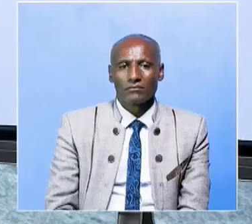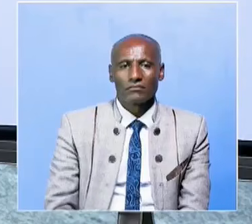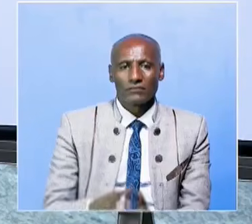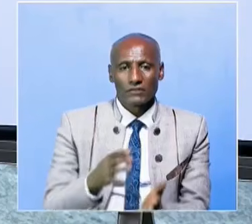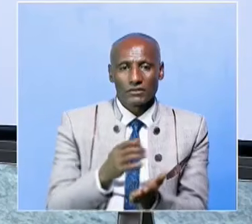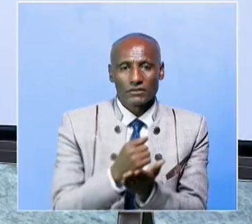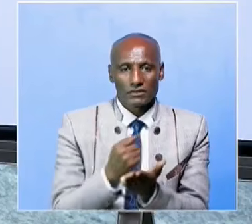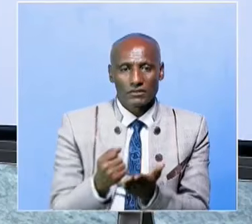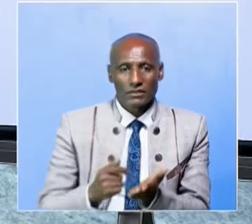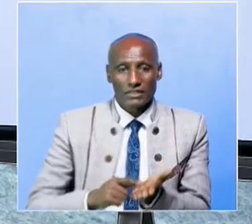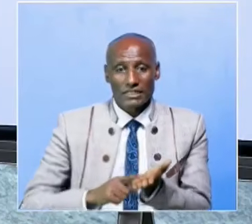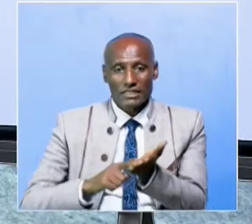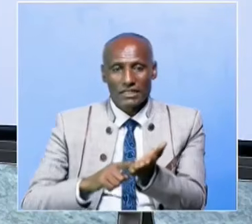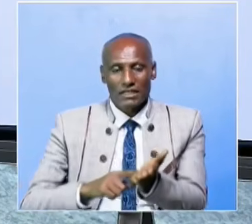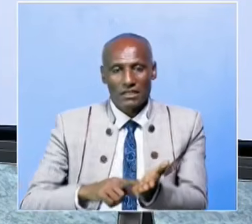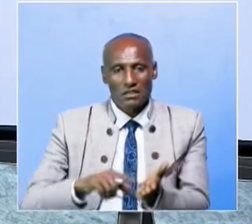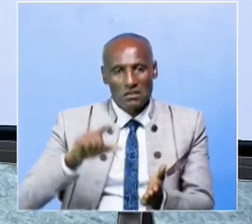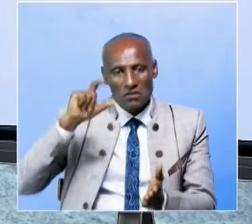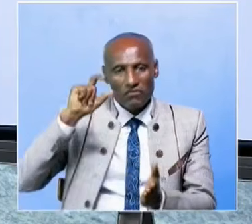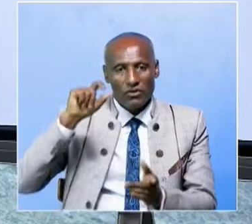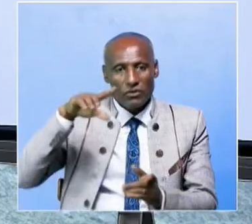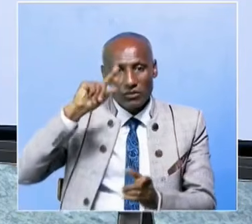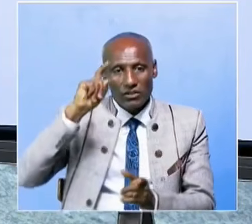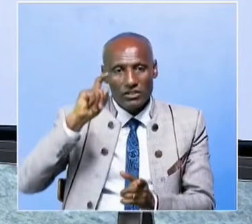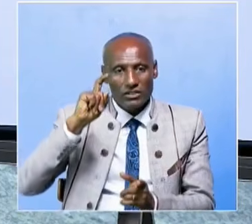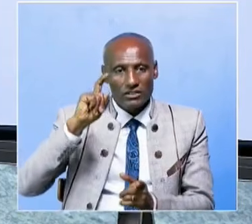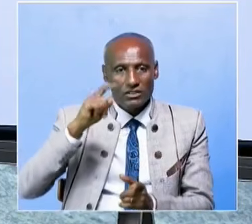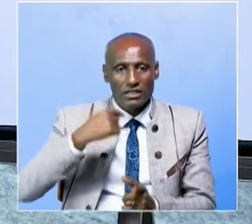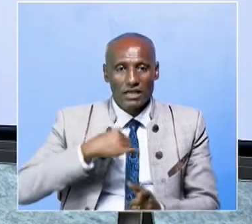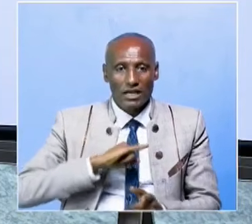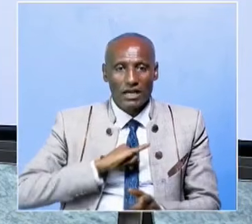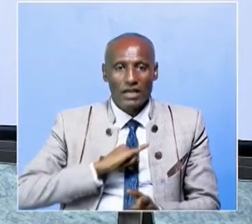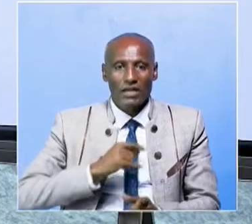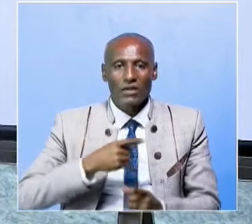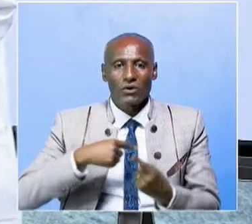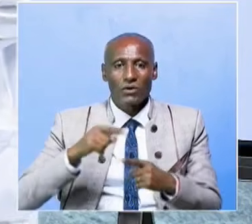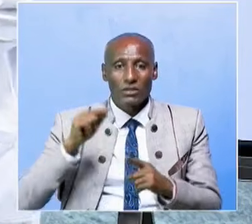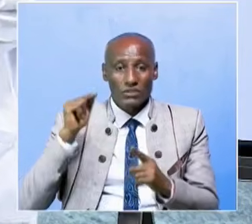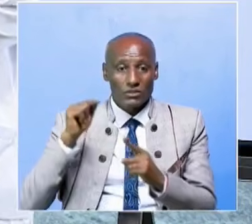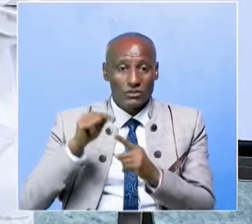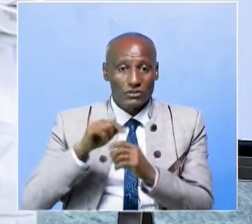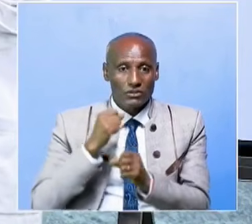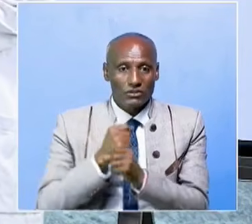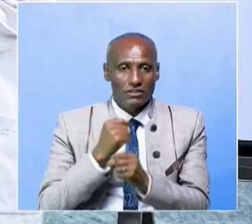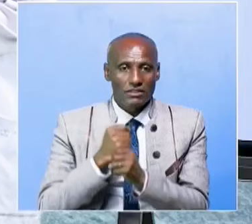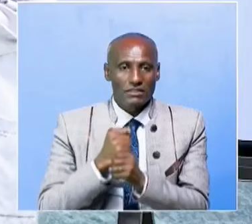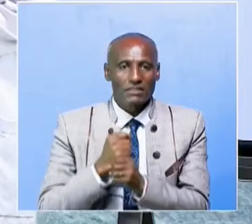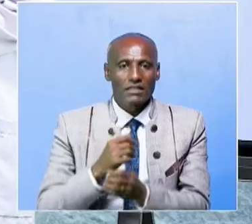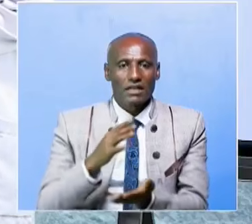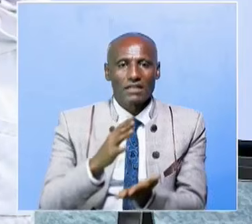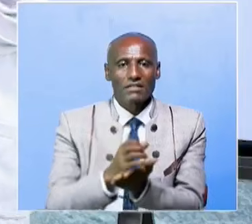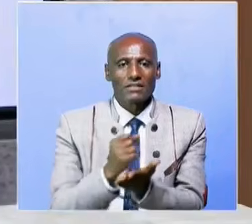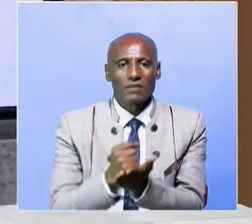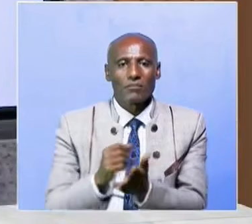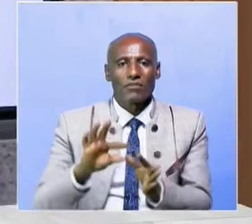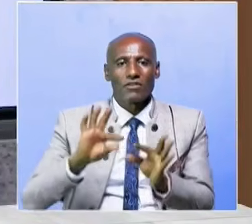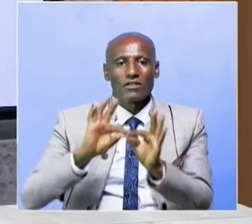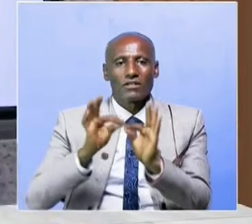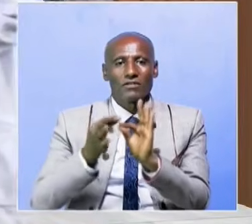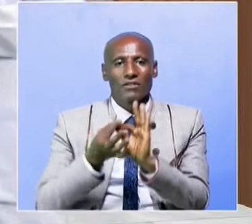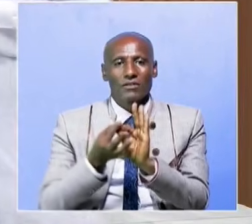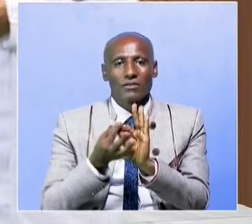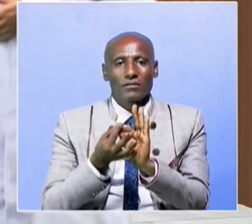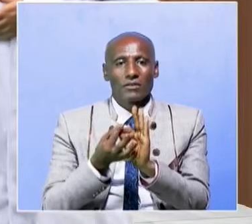So these are a few questions that I want you to do. Some of the vocabularies may